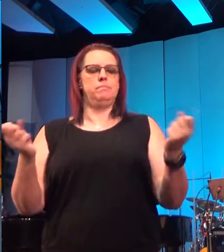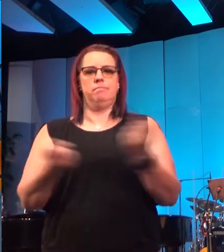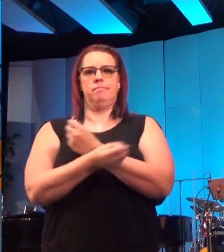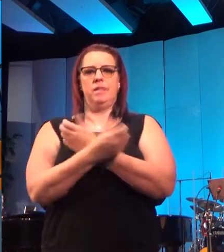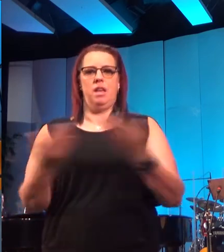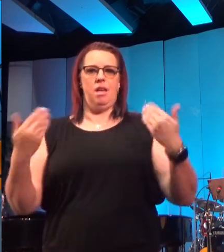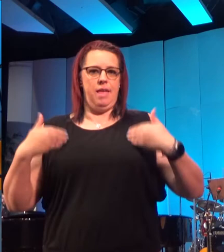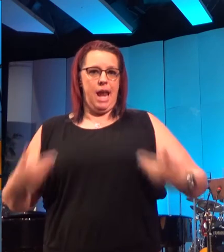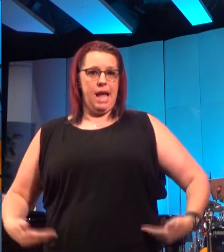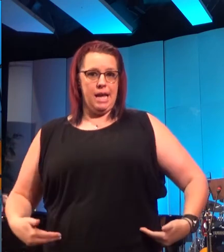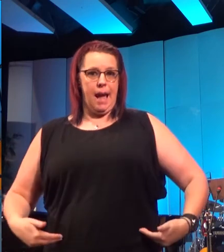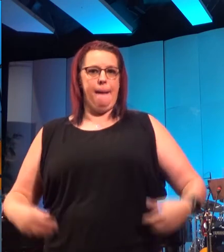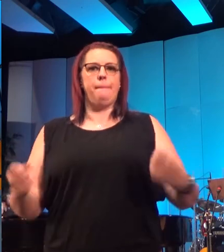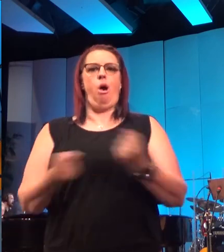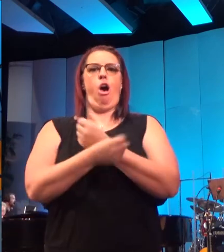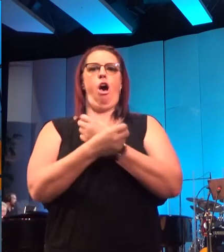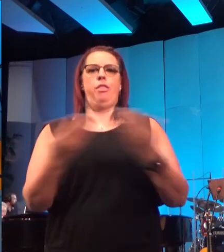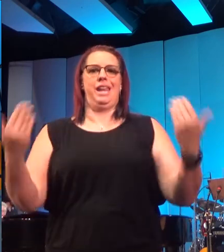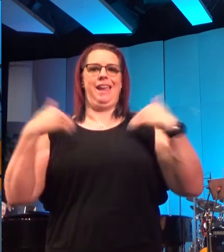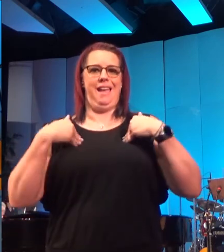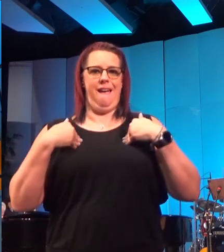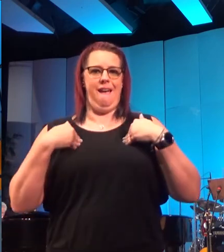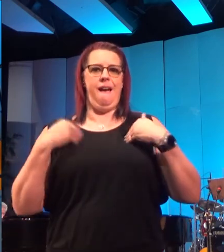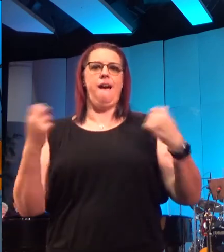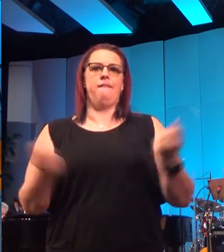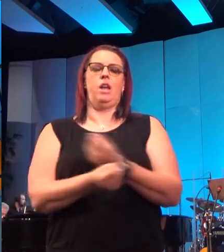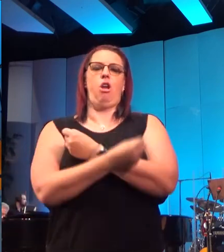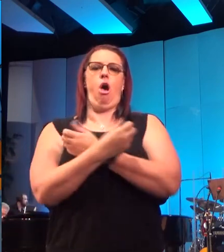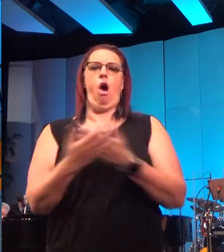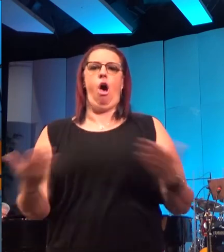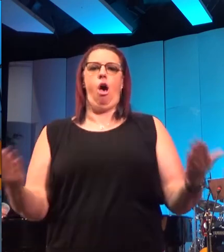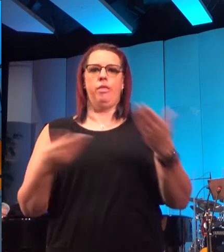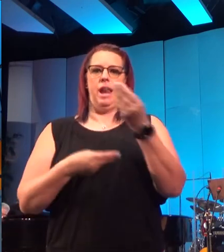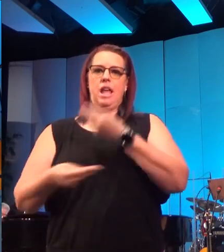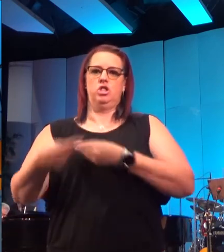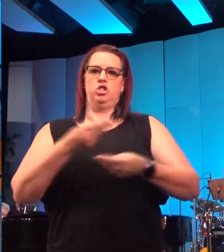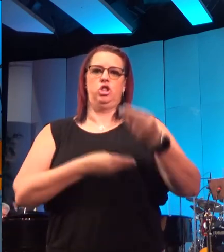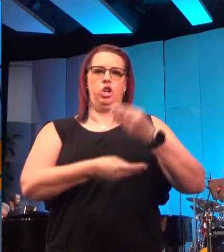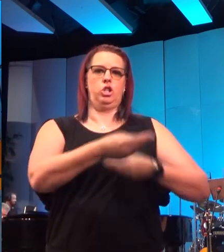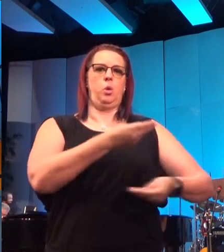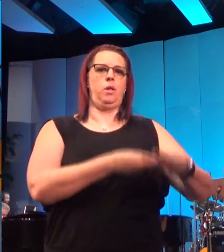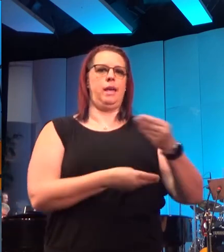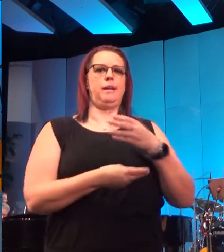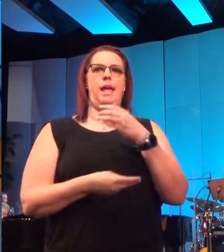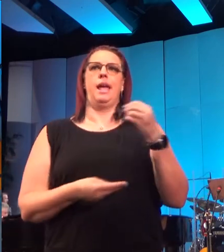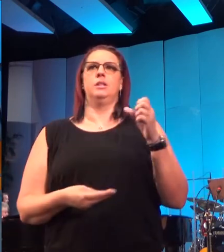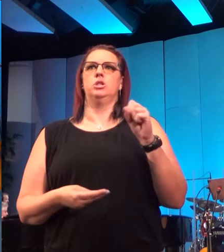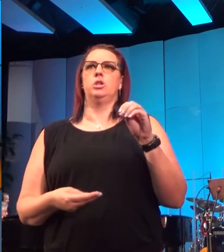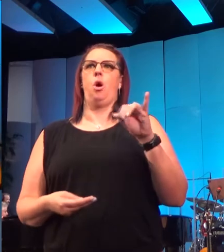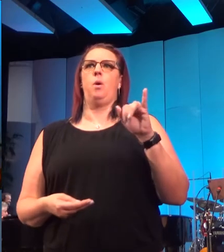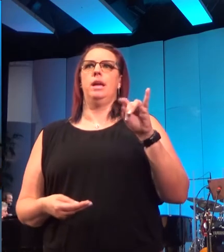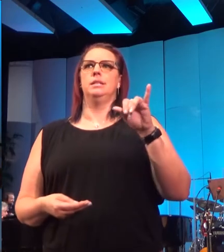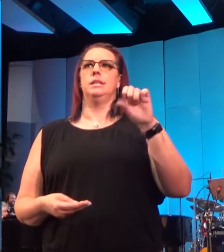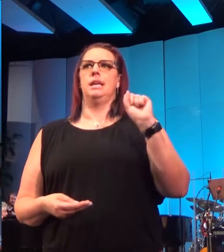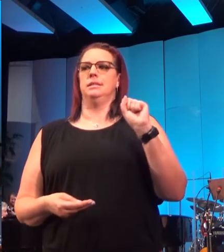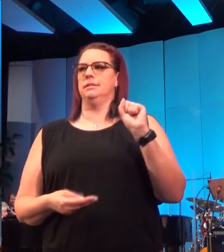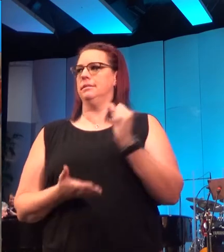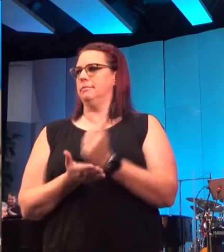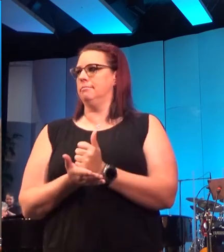that I am, all that I have, and all that I circulate. And so it is.